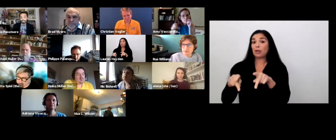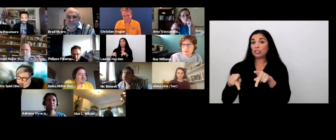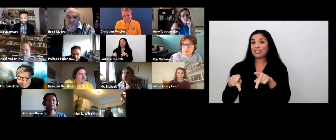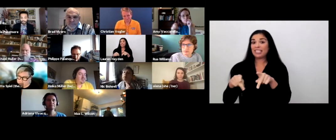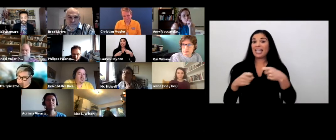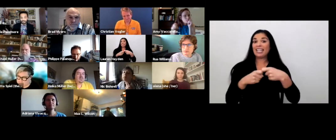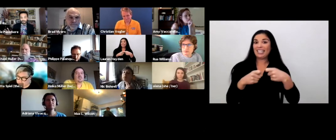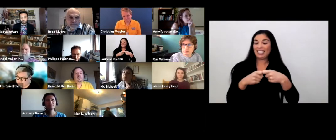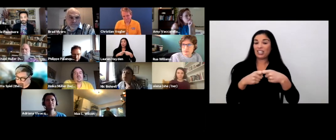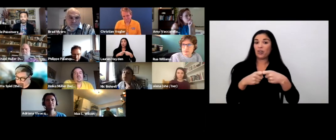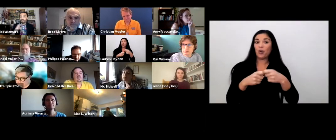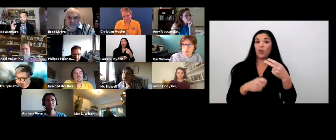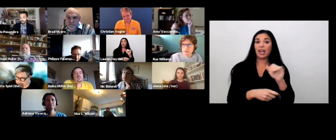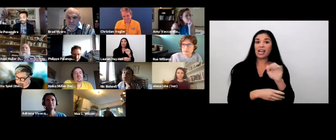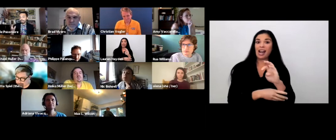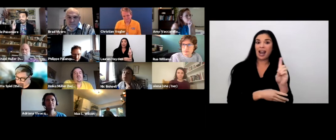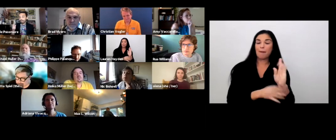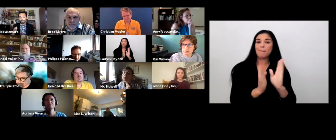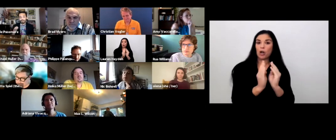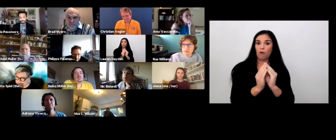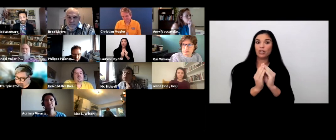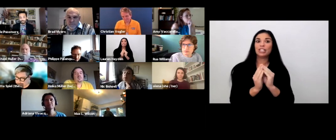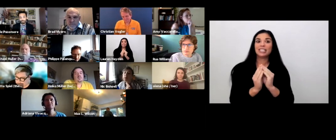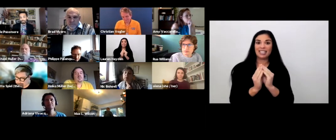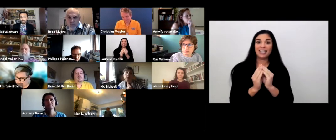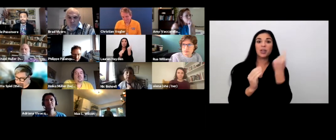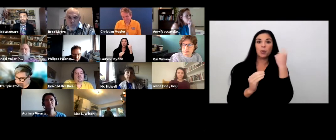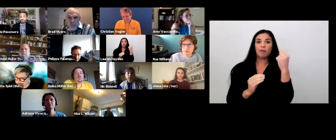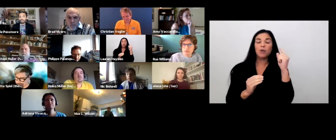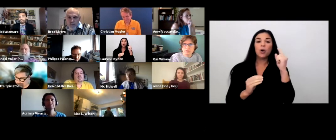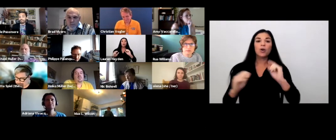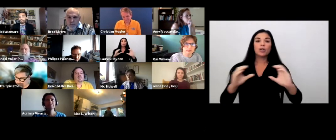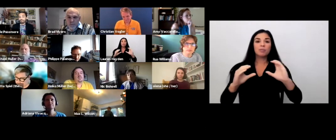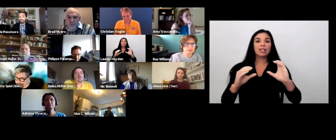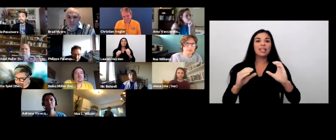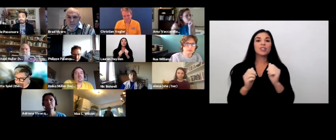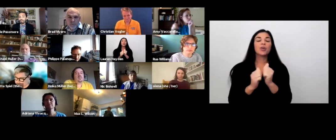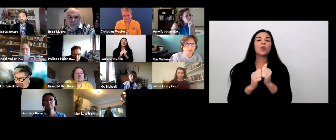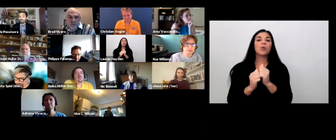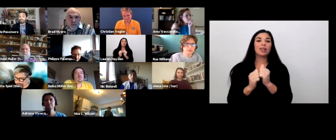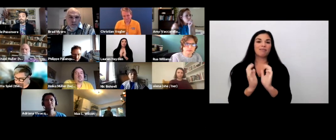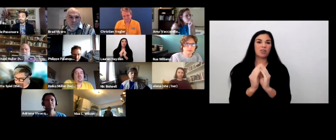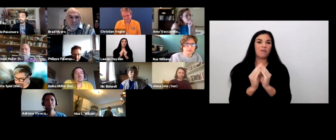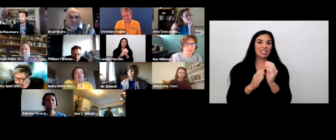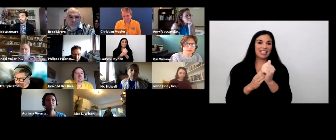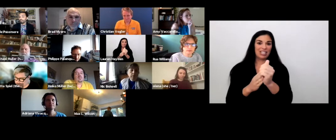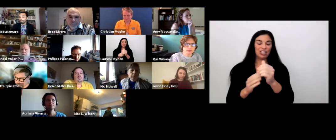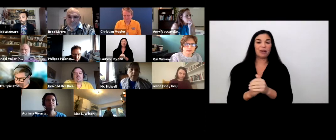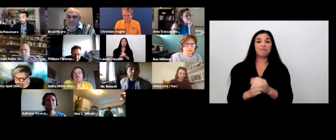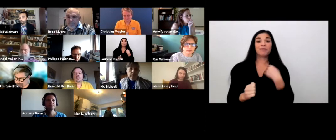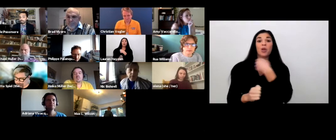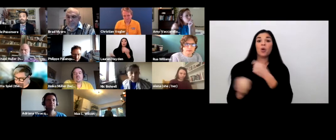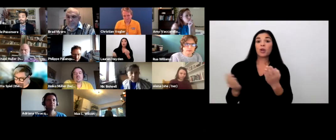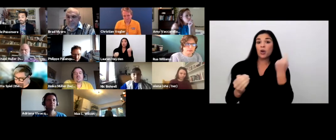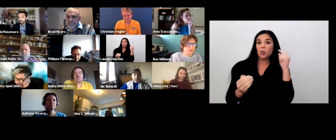across SIGCHI for communication to conference leadership. We're here to reflect what we've learned from the community so